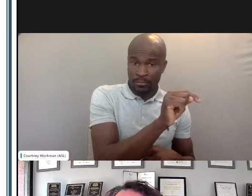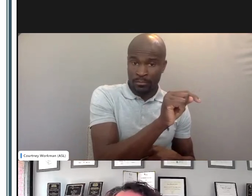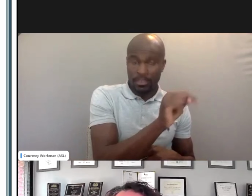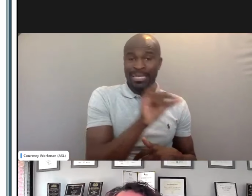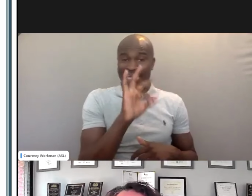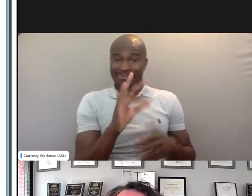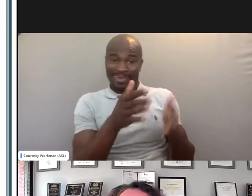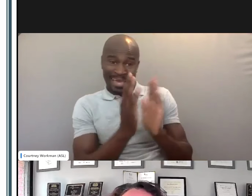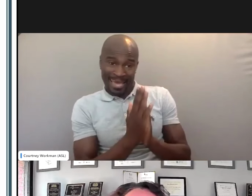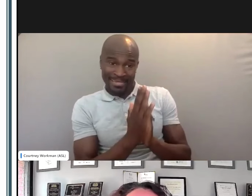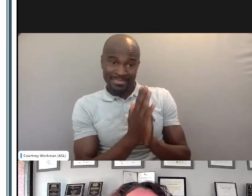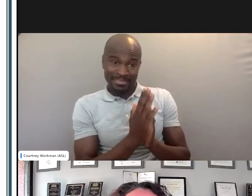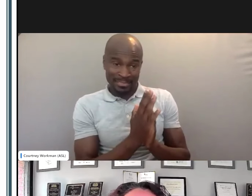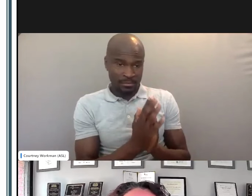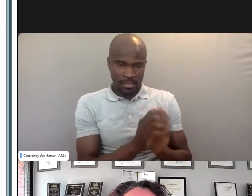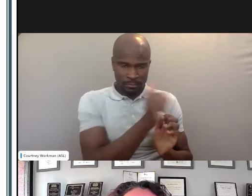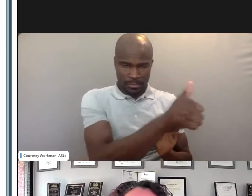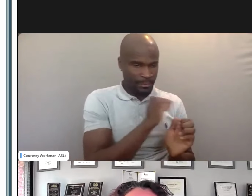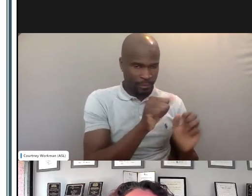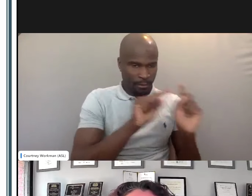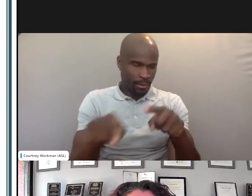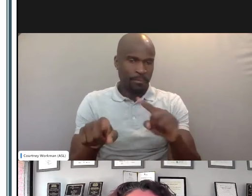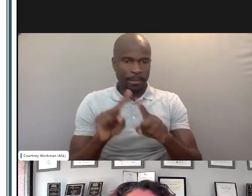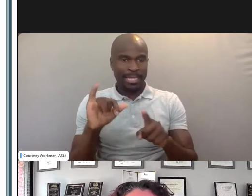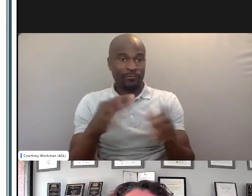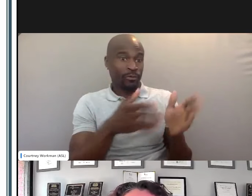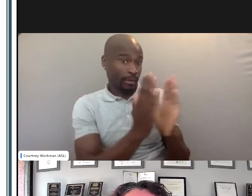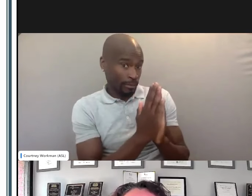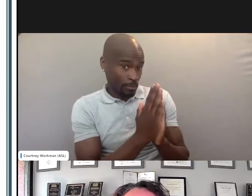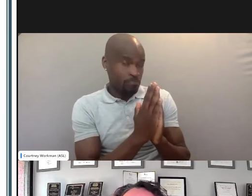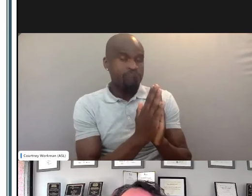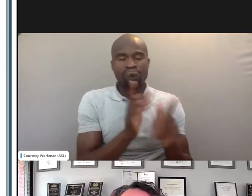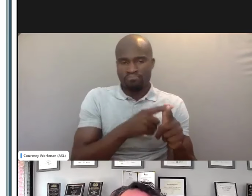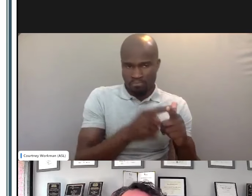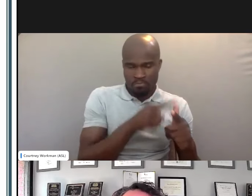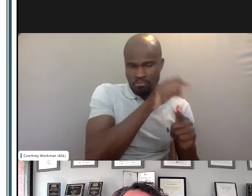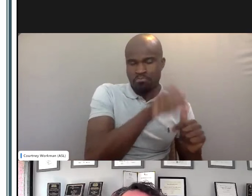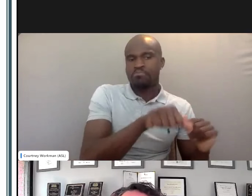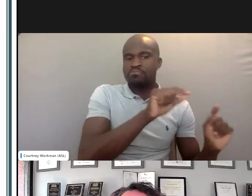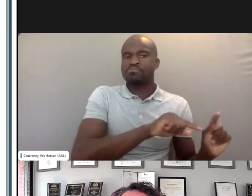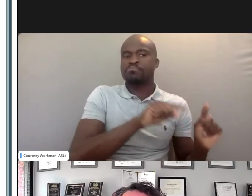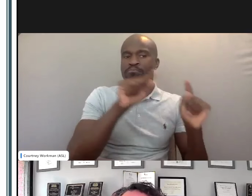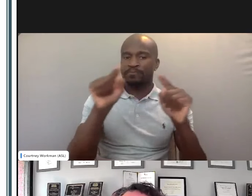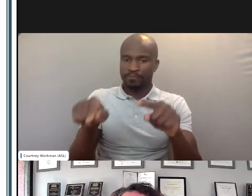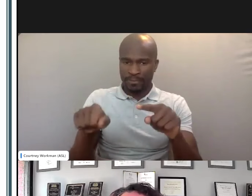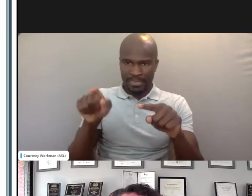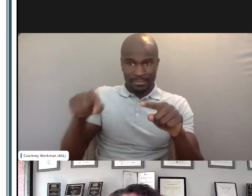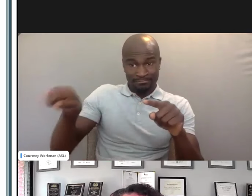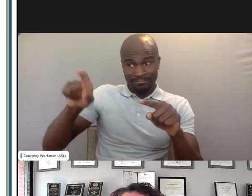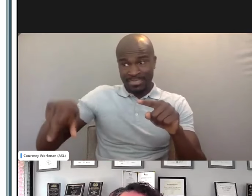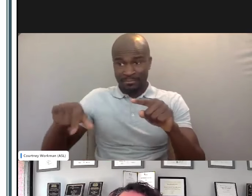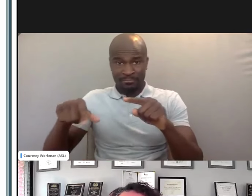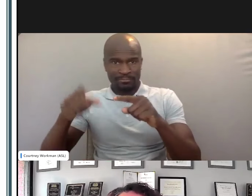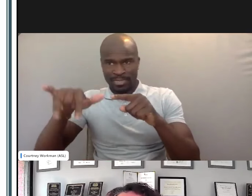asked, can help if there is a need for expanded capacity after mass violence, that they will help connect people